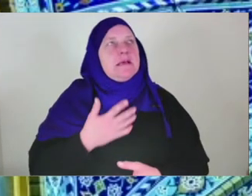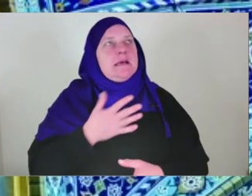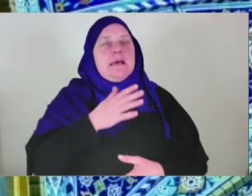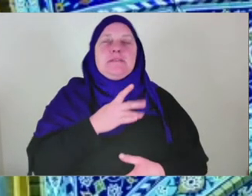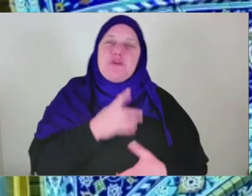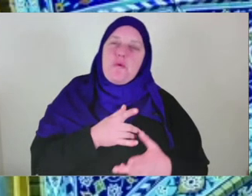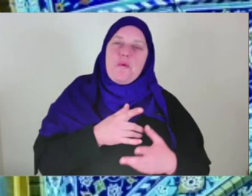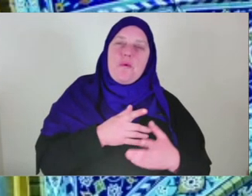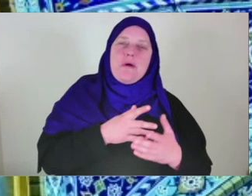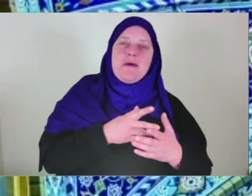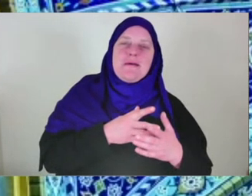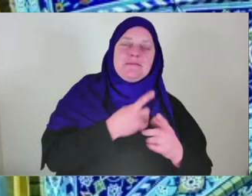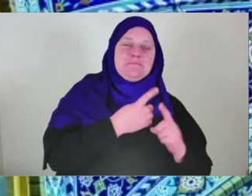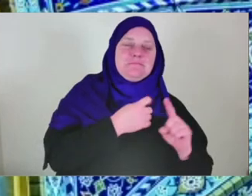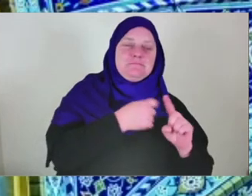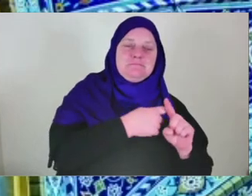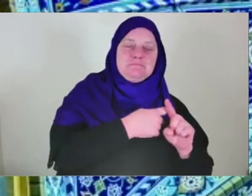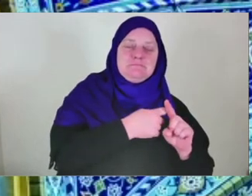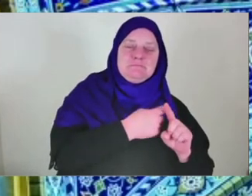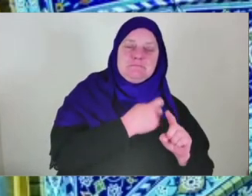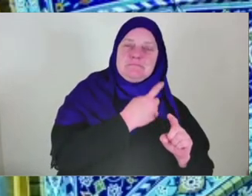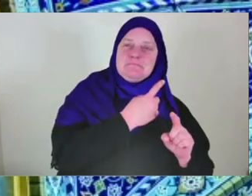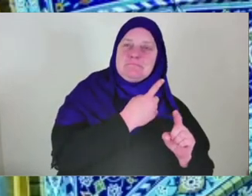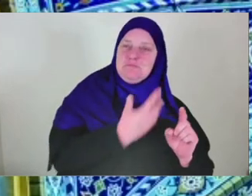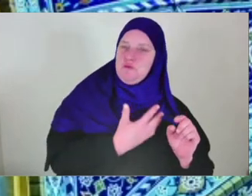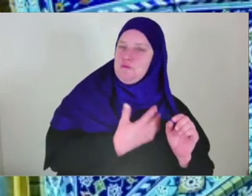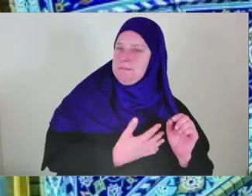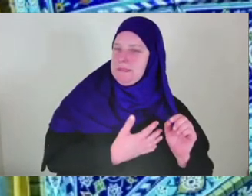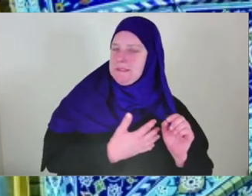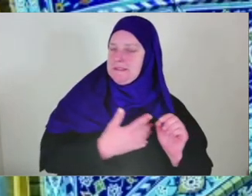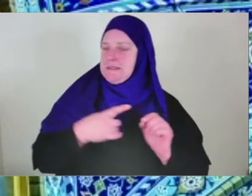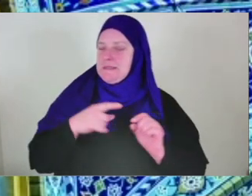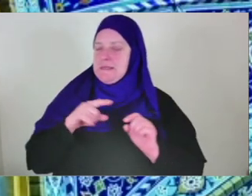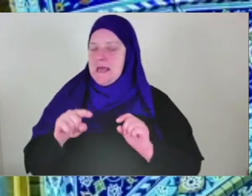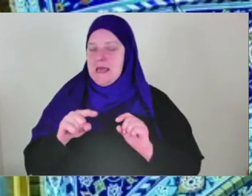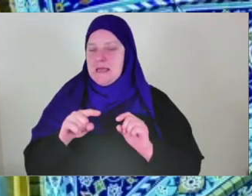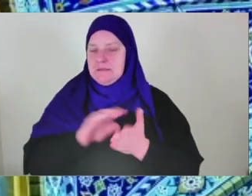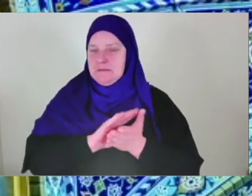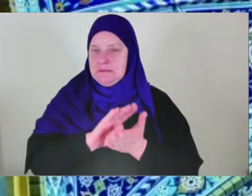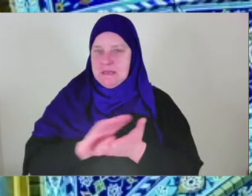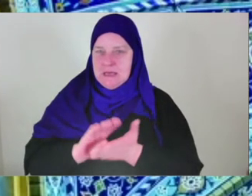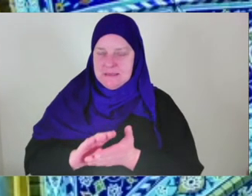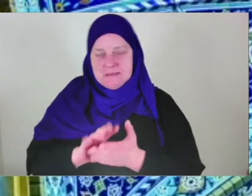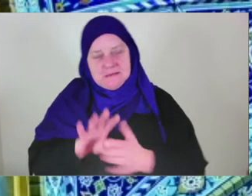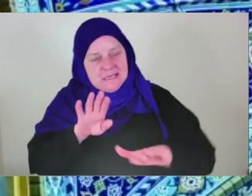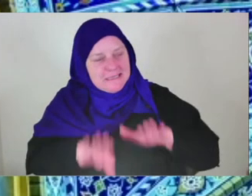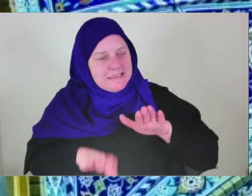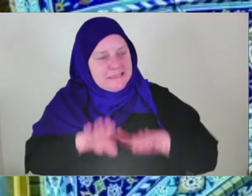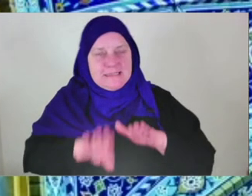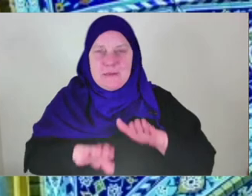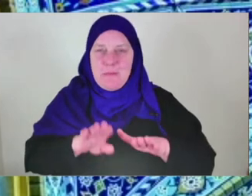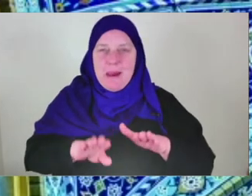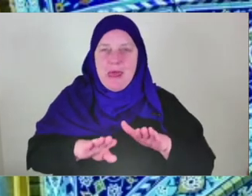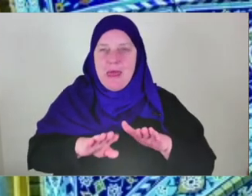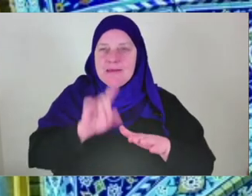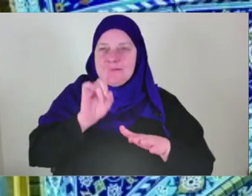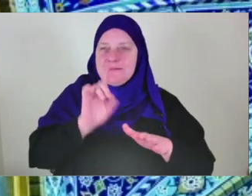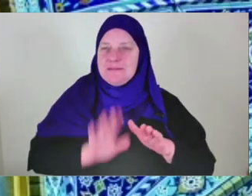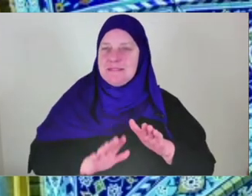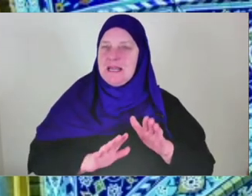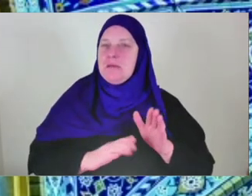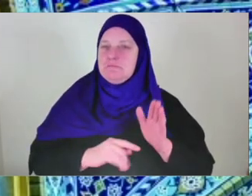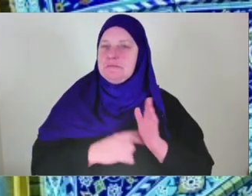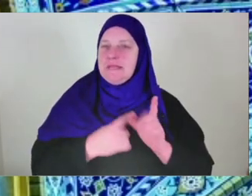tax system, and therefore needs the consent of the Imam al-Ma'soom, before that the Holy Prophet, at the time of the